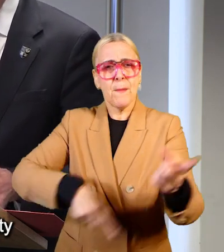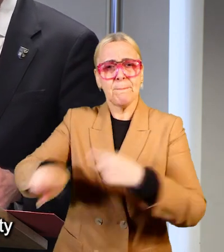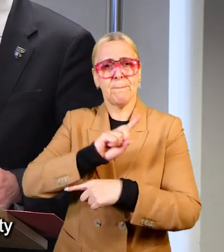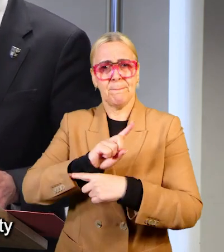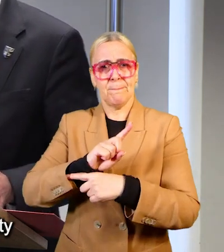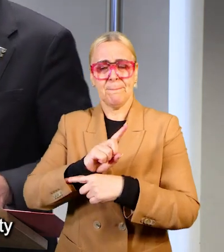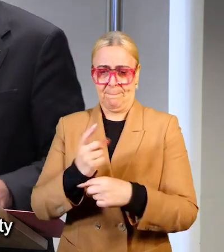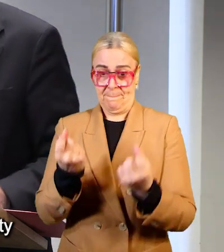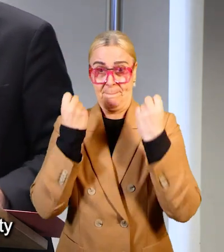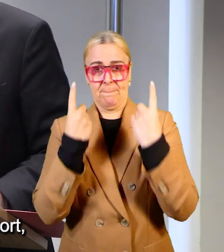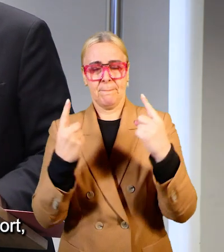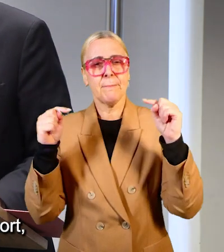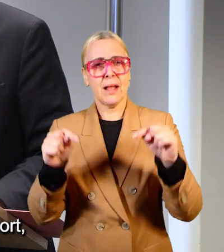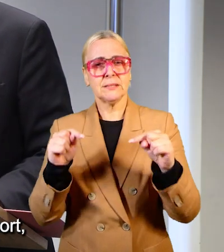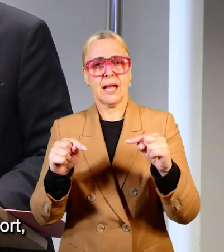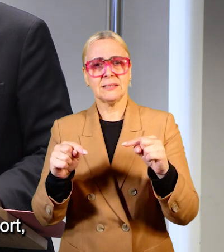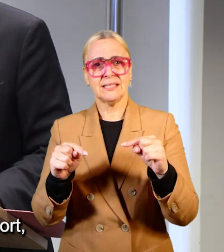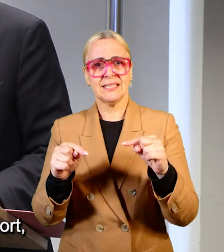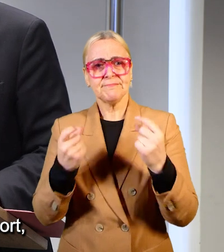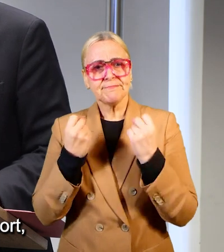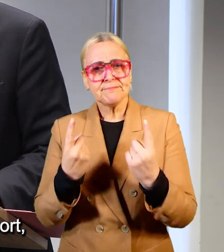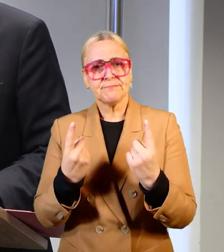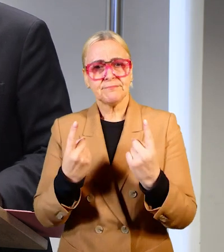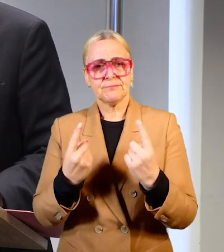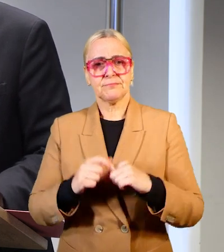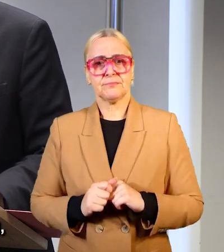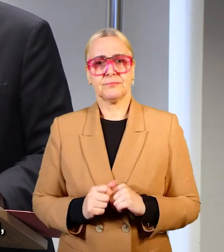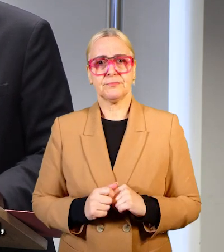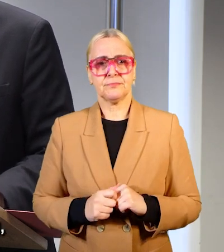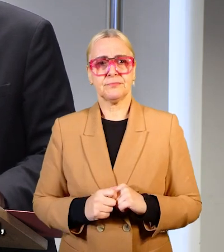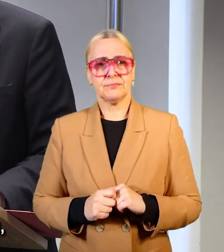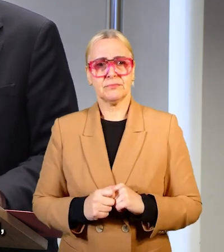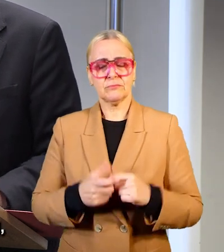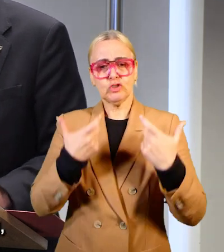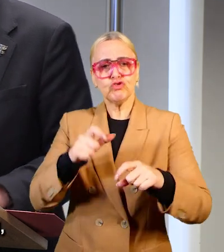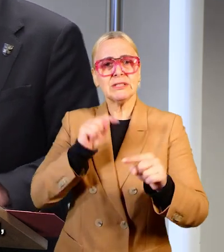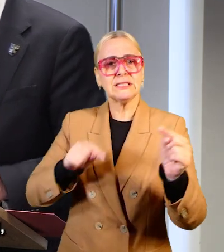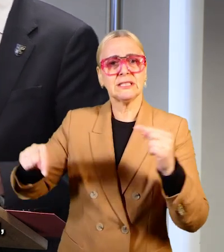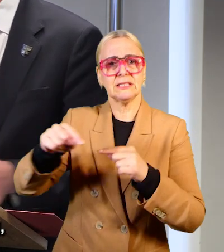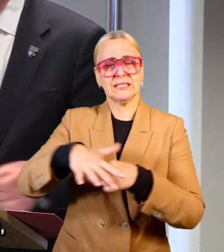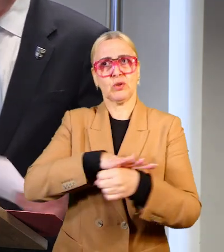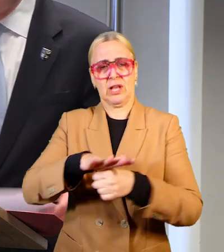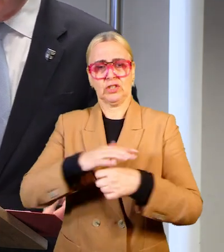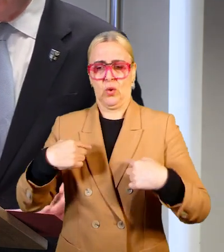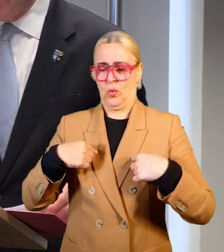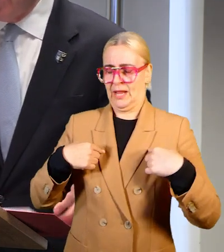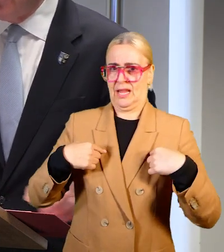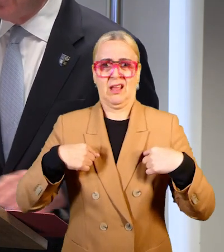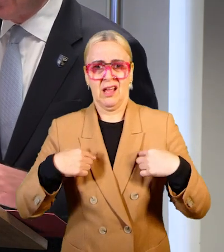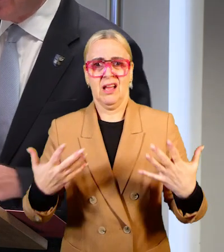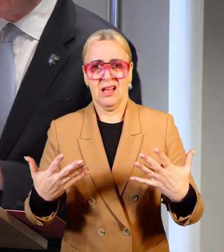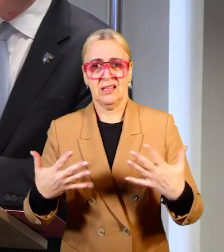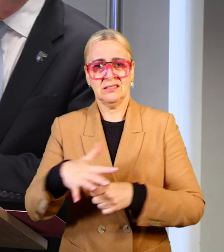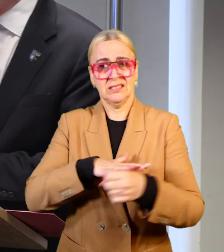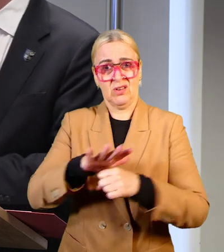I want to take, though, this opportunity to thank my colleagues for their support, their suggestions, and ultimately their understanding, and also, I hope,